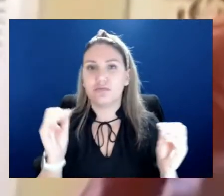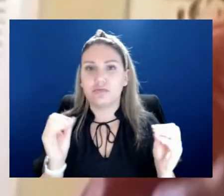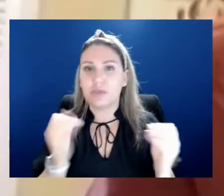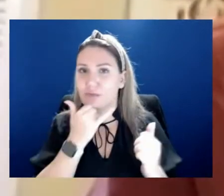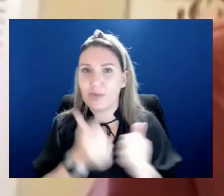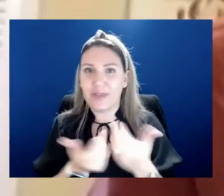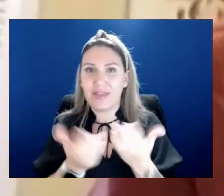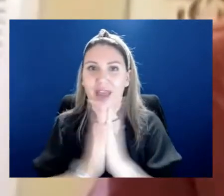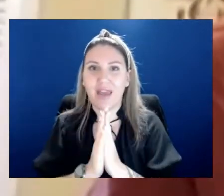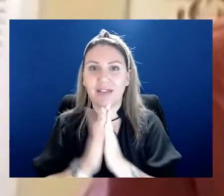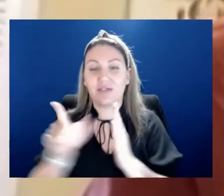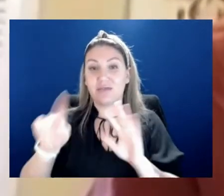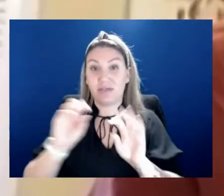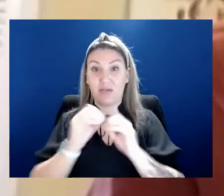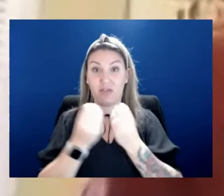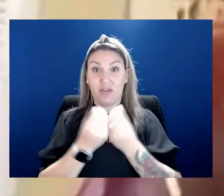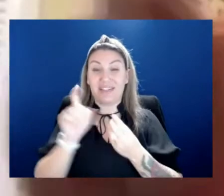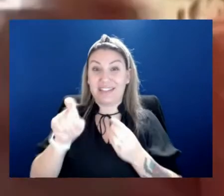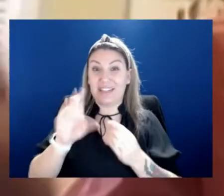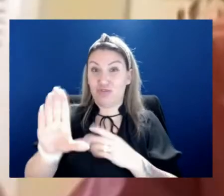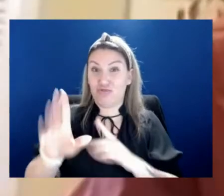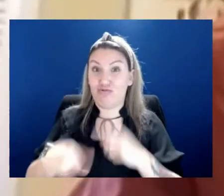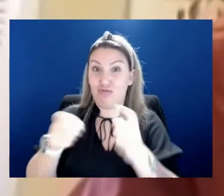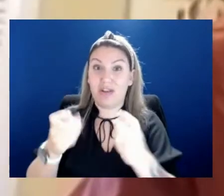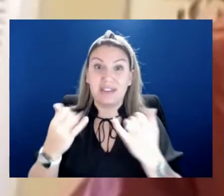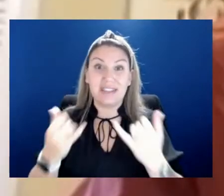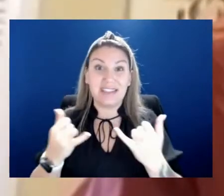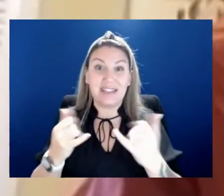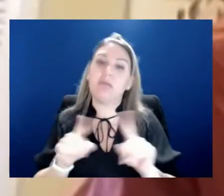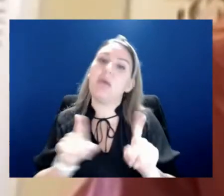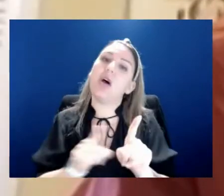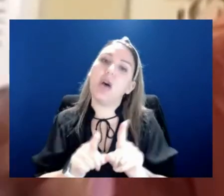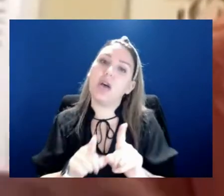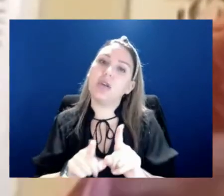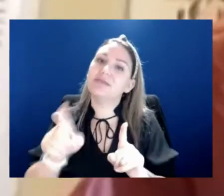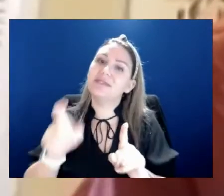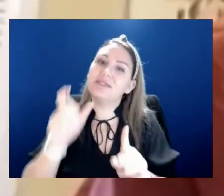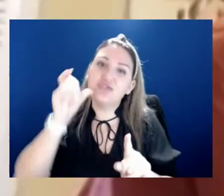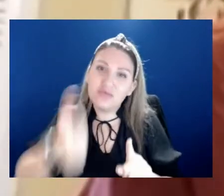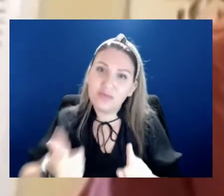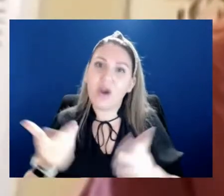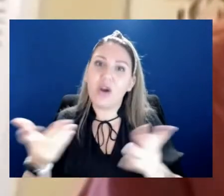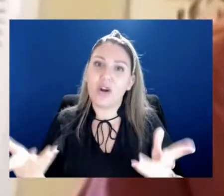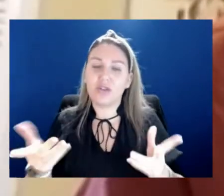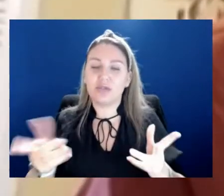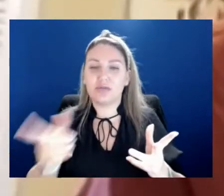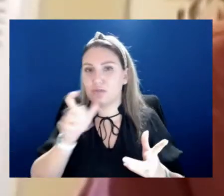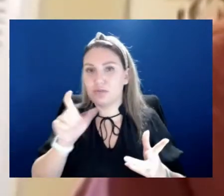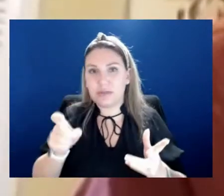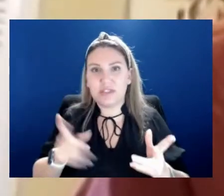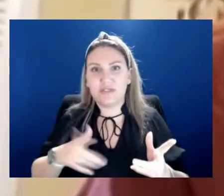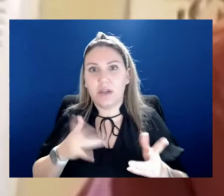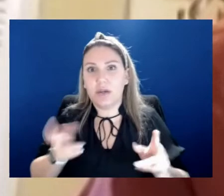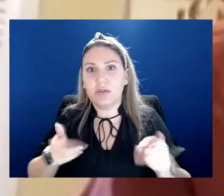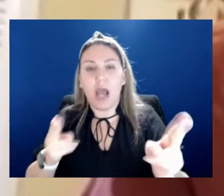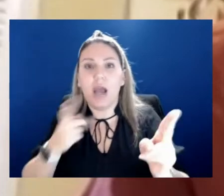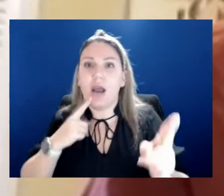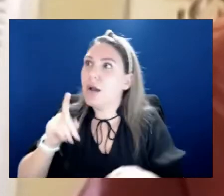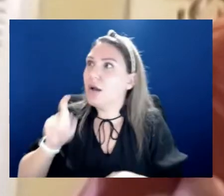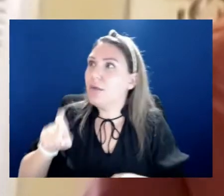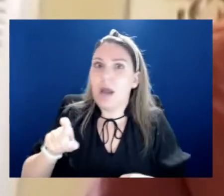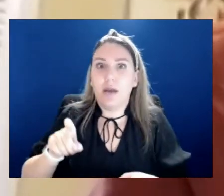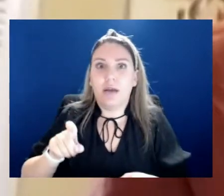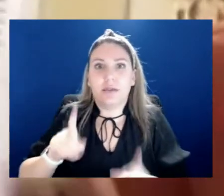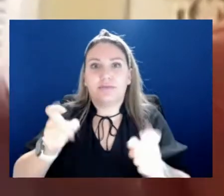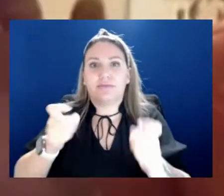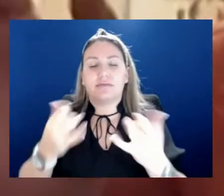organizations, they're going to need your donation today, but they're also going to need it tomorrow. So you don't need to feel rushed or pressured to get it in today.